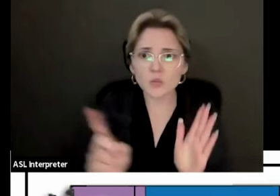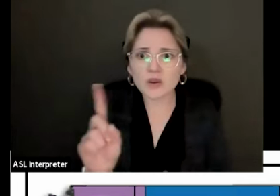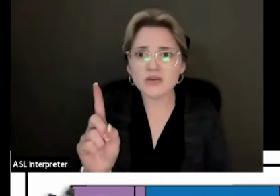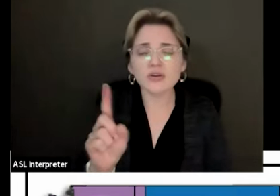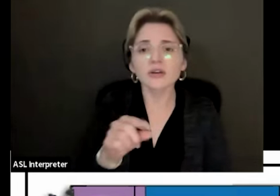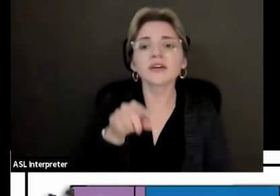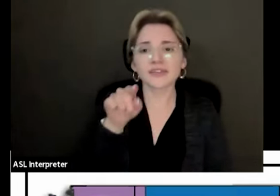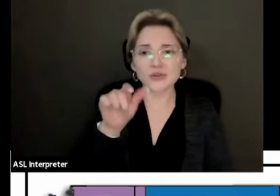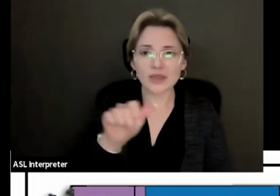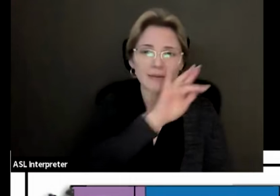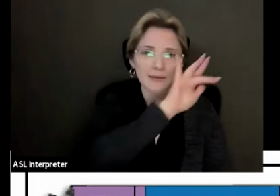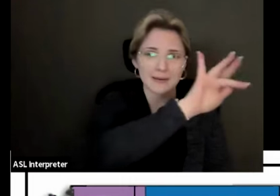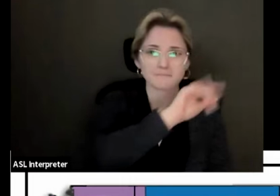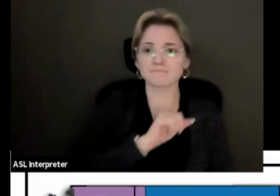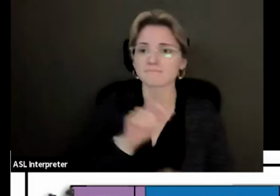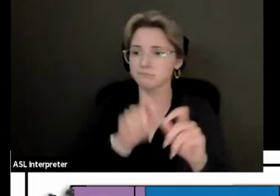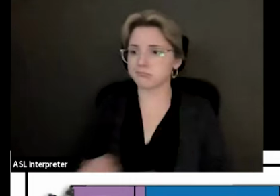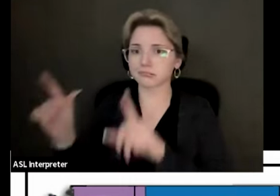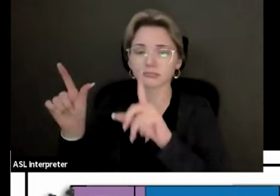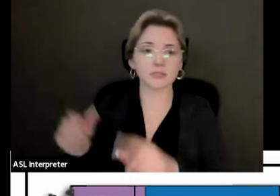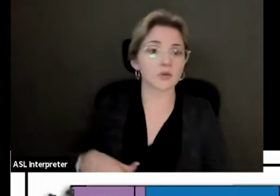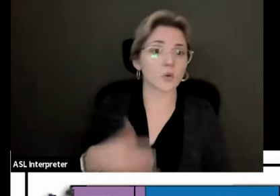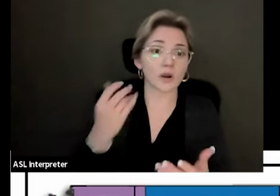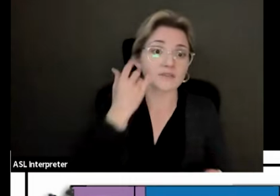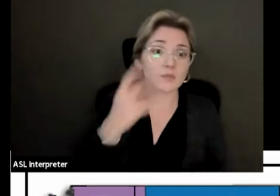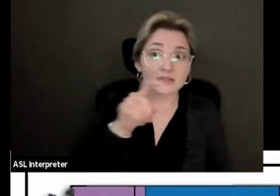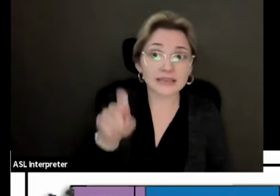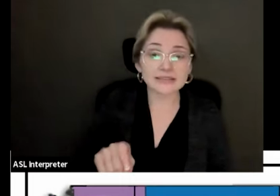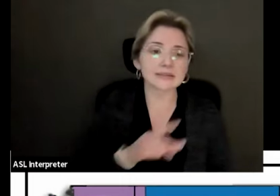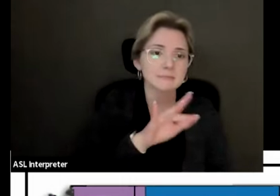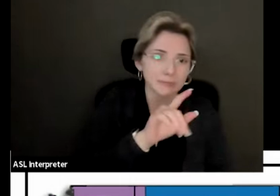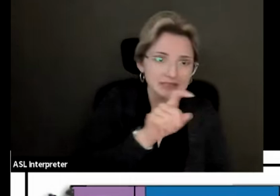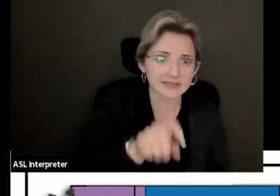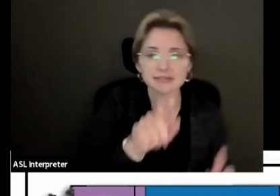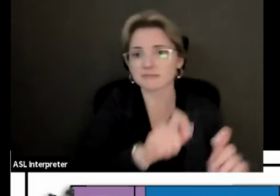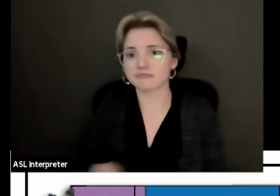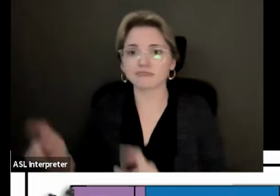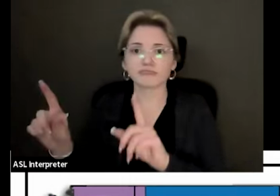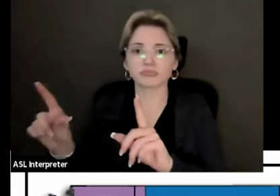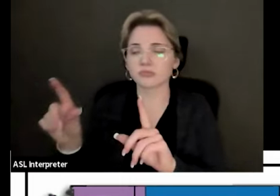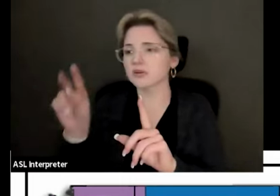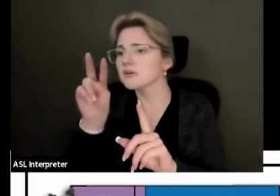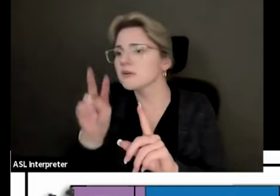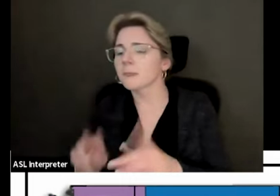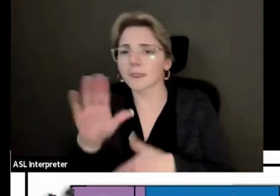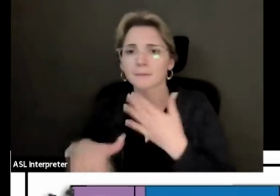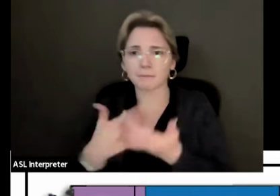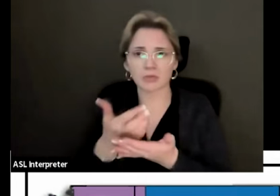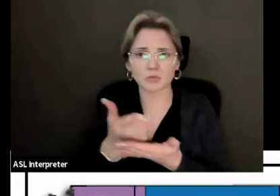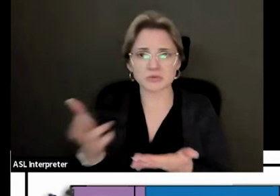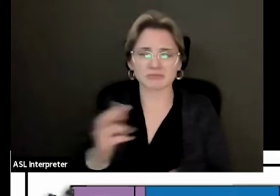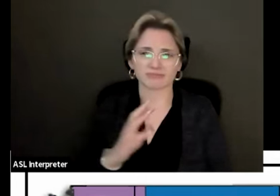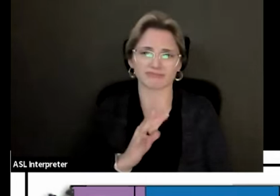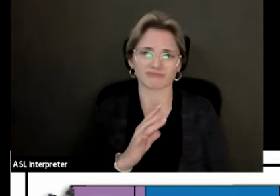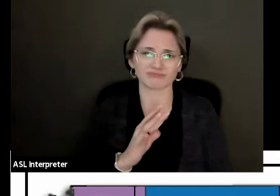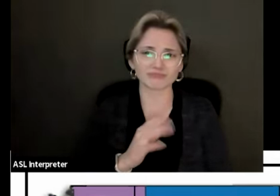that region, who you can connect with. And so we wanted to provide that to you. I know there's way more to this,